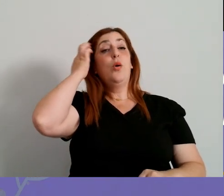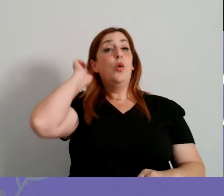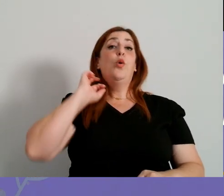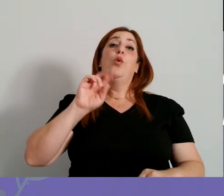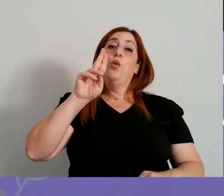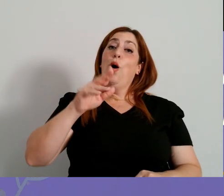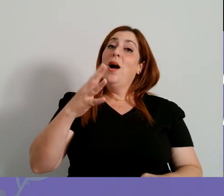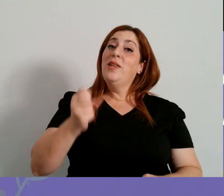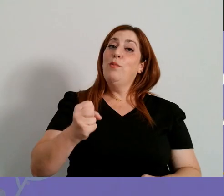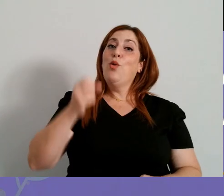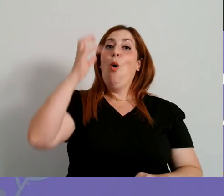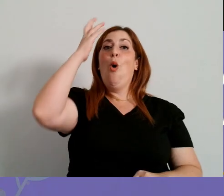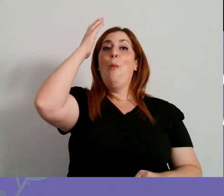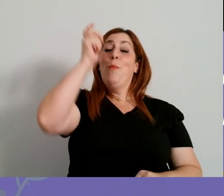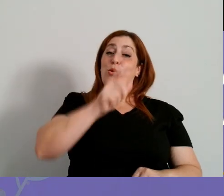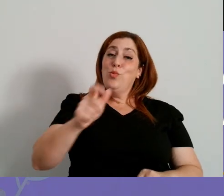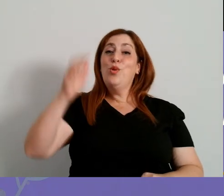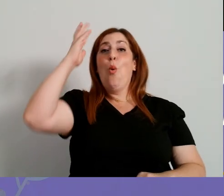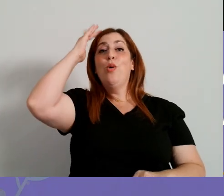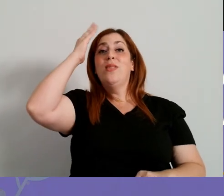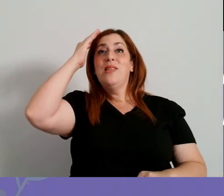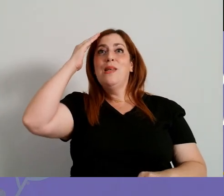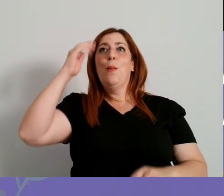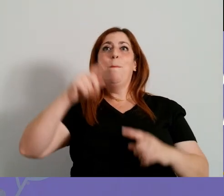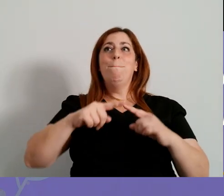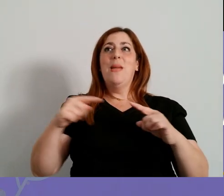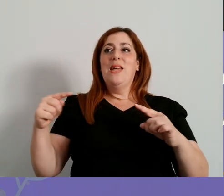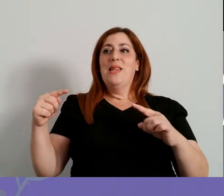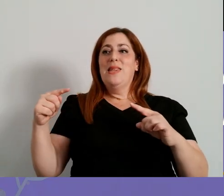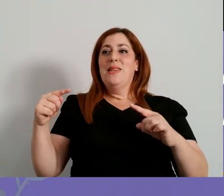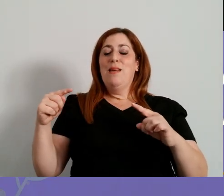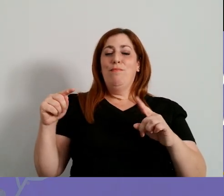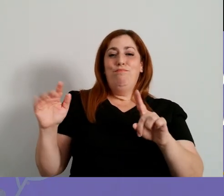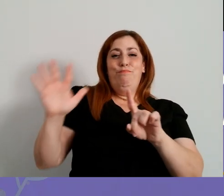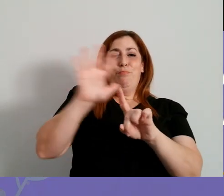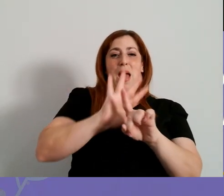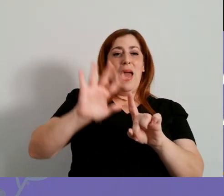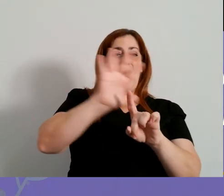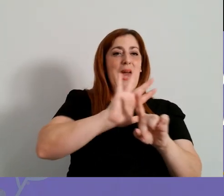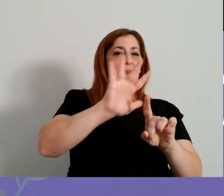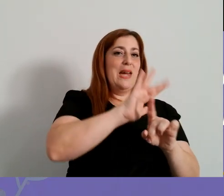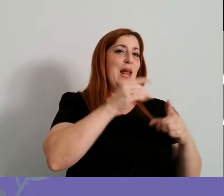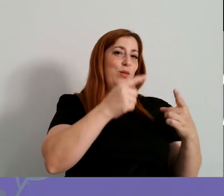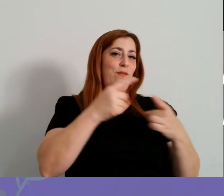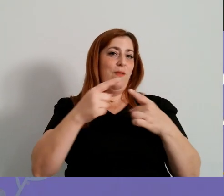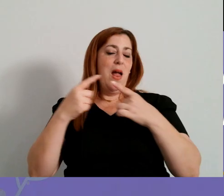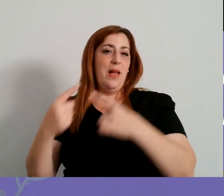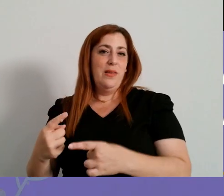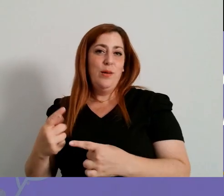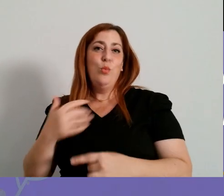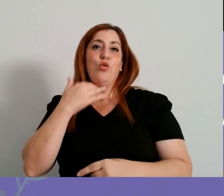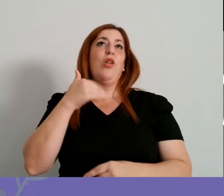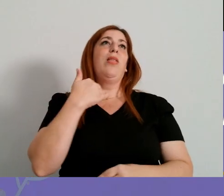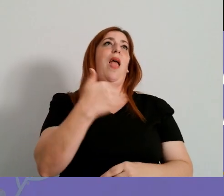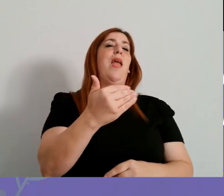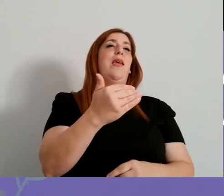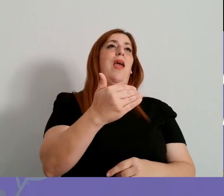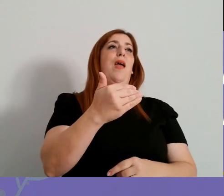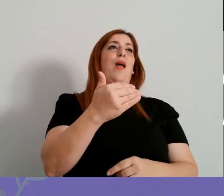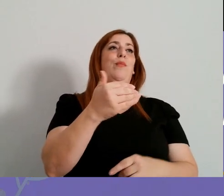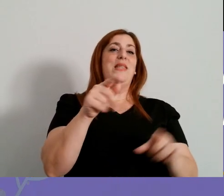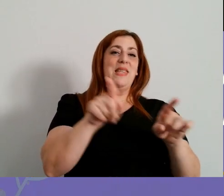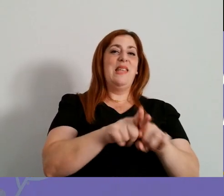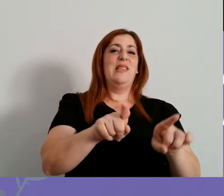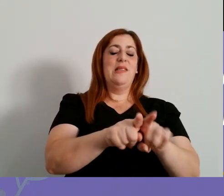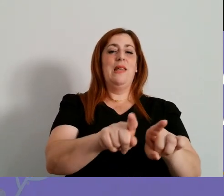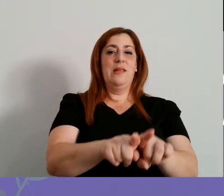backgrounds, races, levels of support needs and experiences. We just need more variety in the autistic people that we are including.